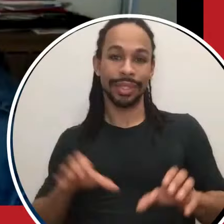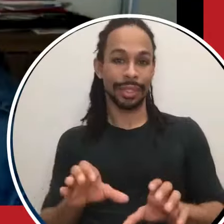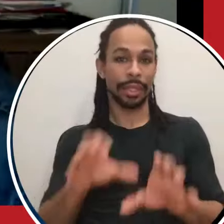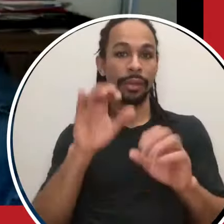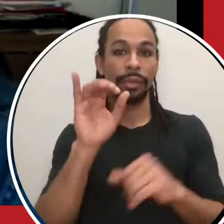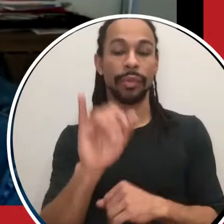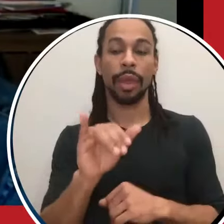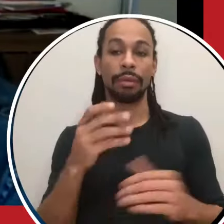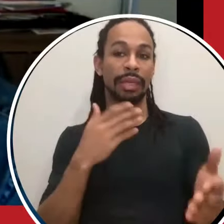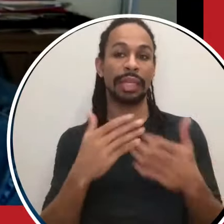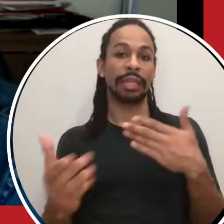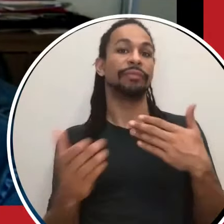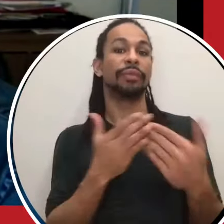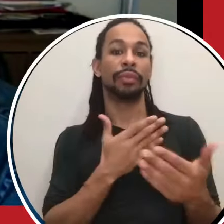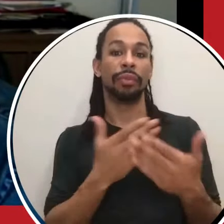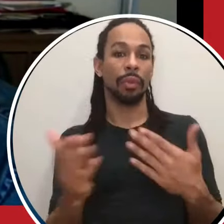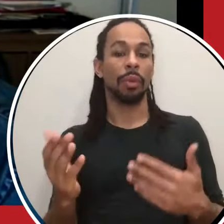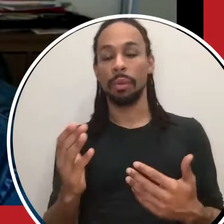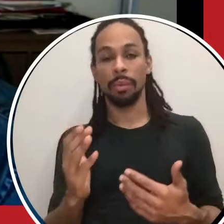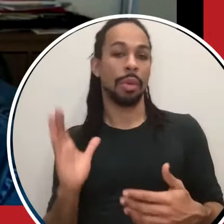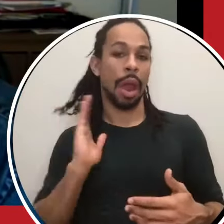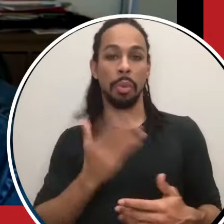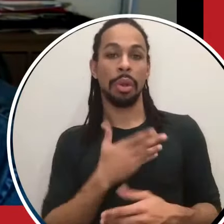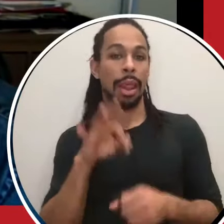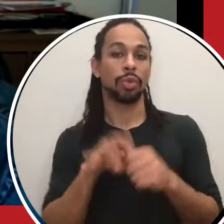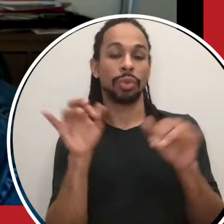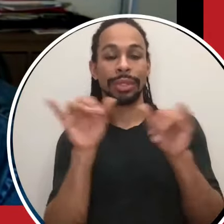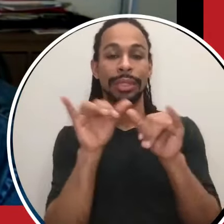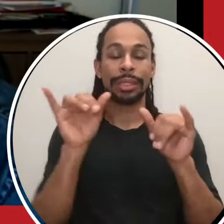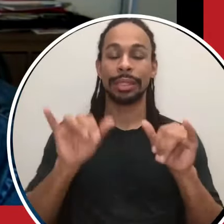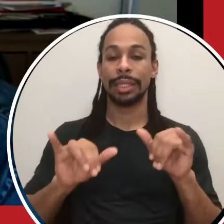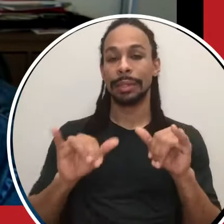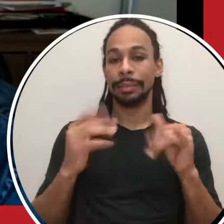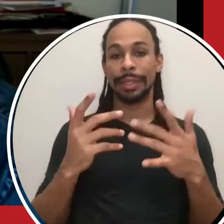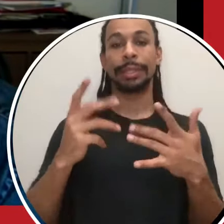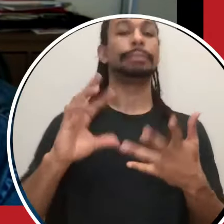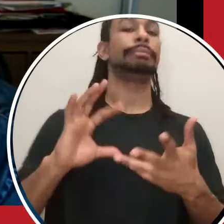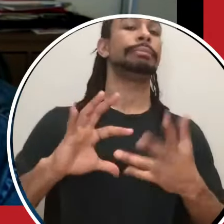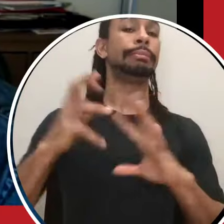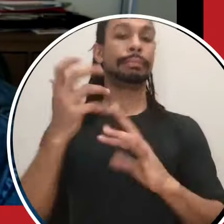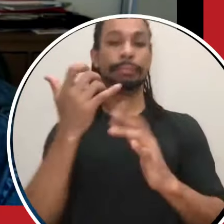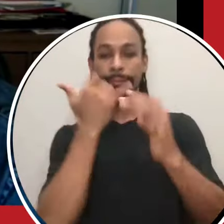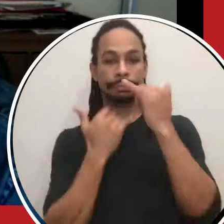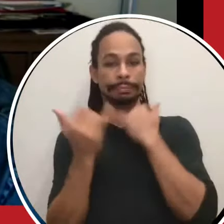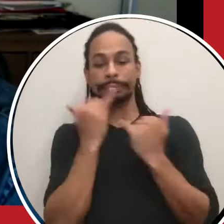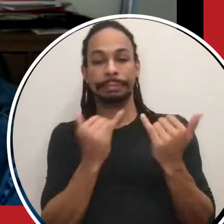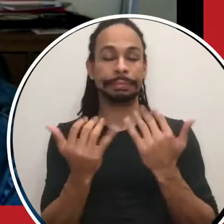bad electoral system that, you know, is, you know, I guess,